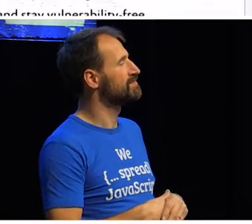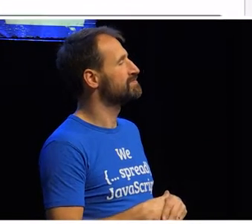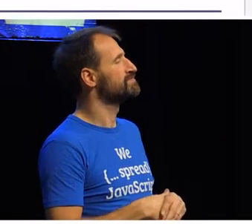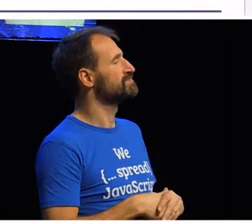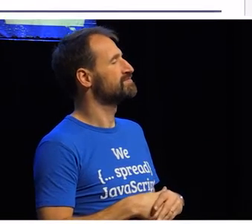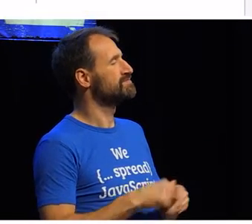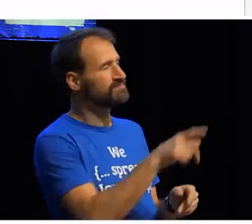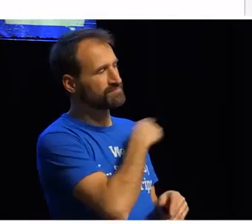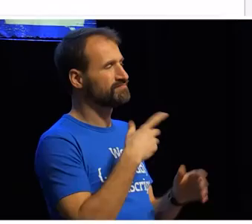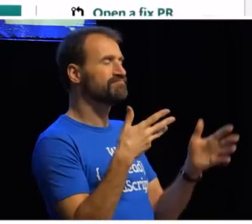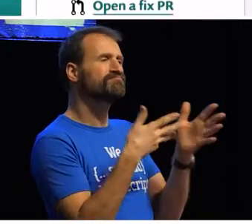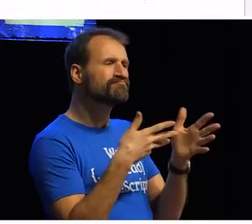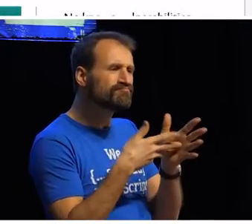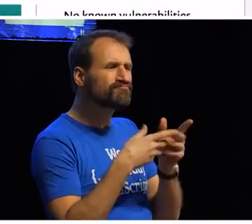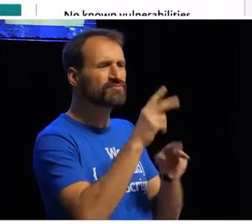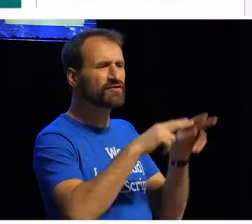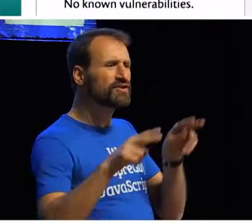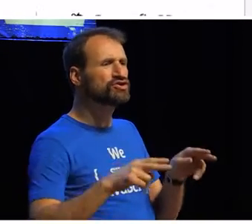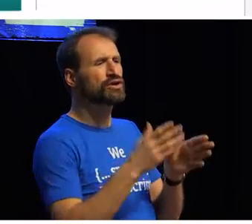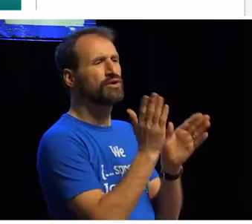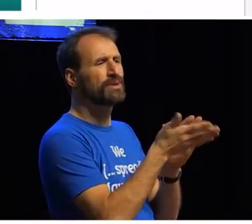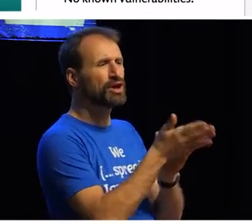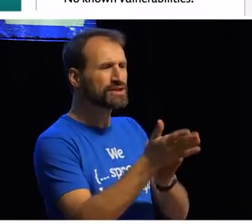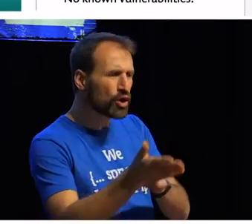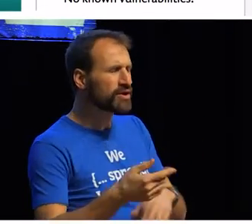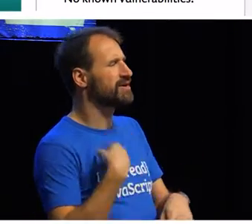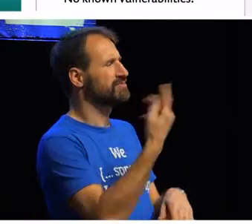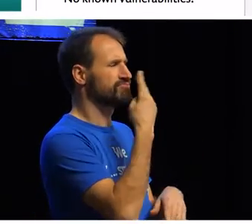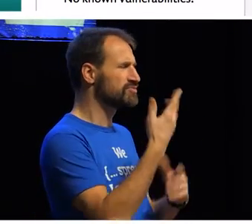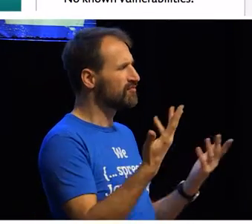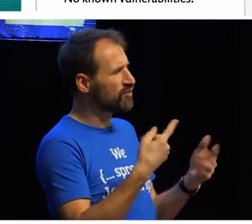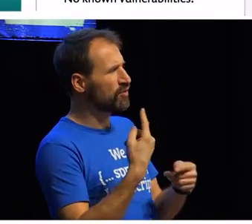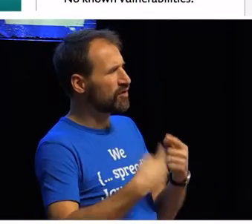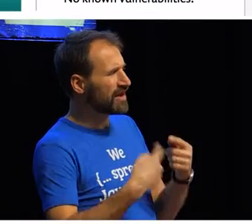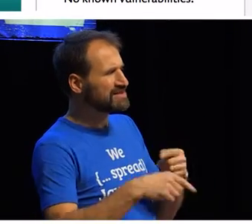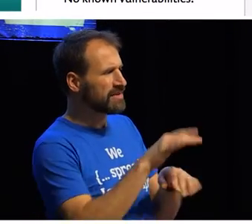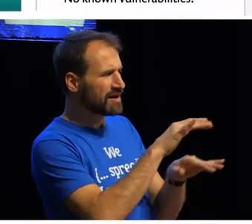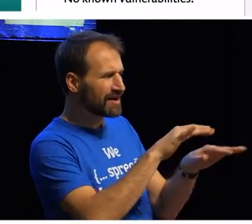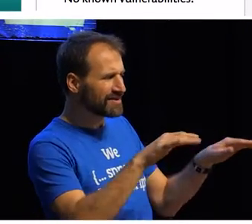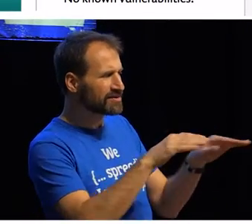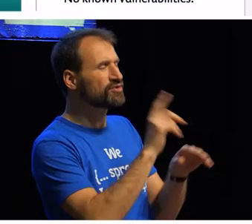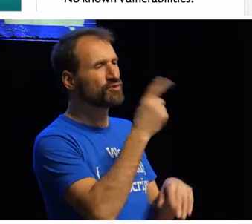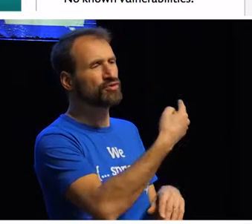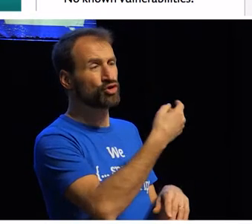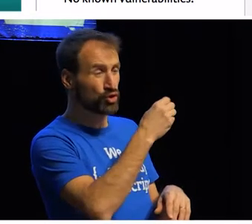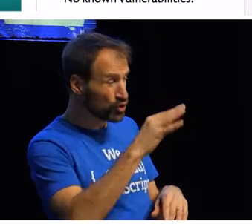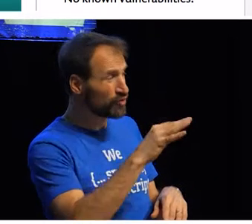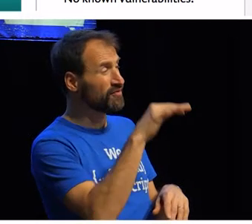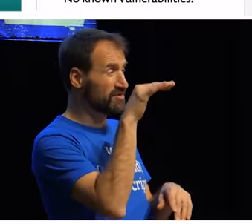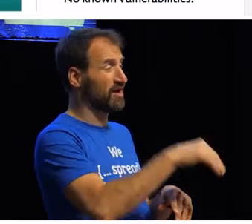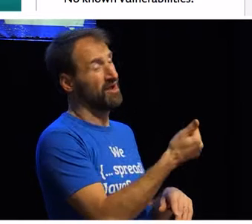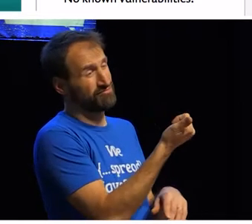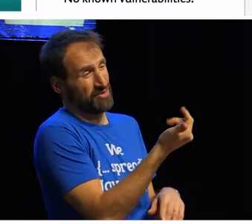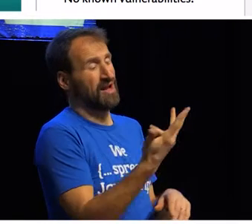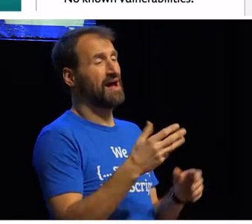will test our different repositories and we will find our little vulnerable app here and we'll see that goof has a bunch of these vulnerable dependencies so we're gonna